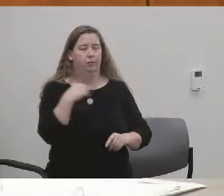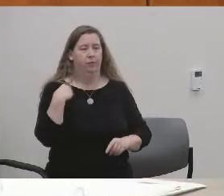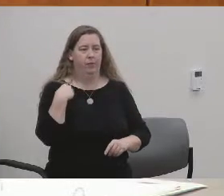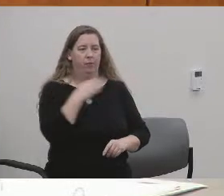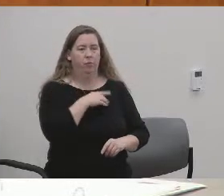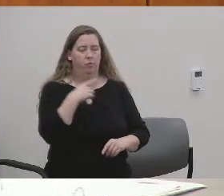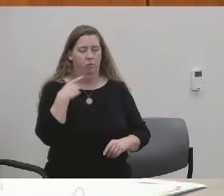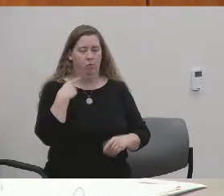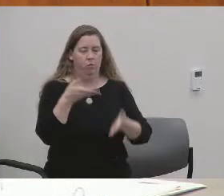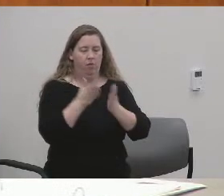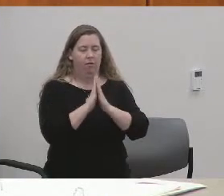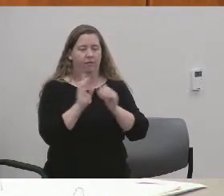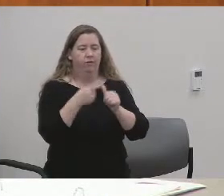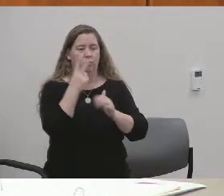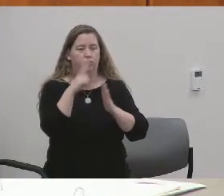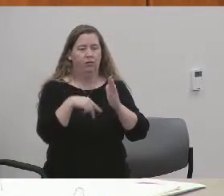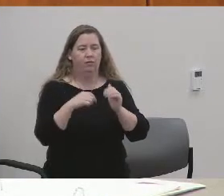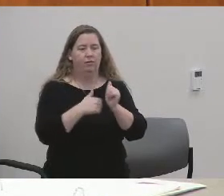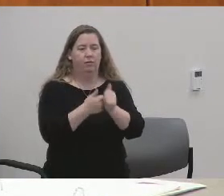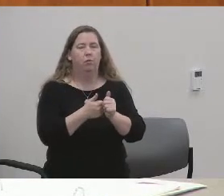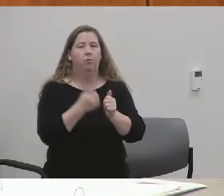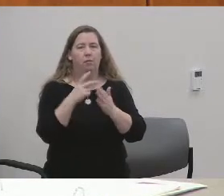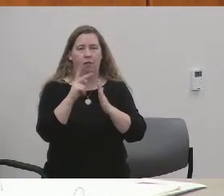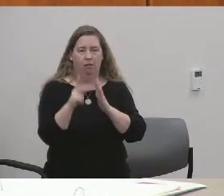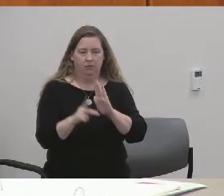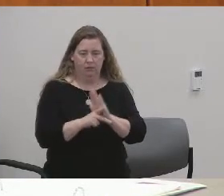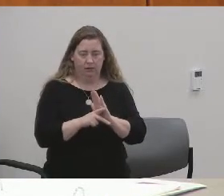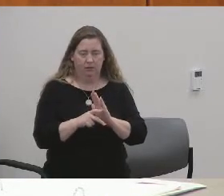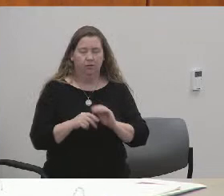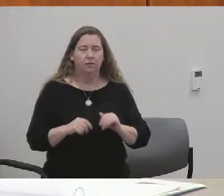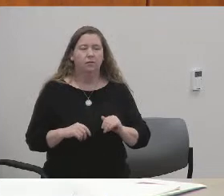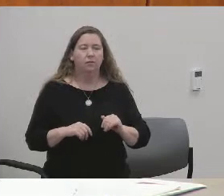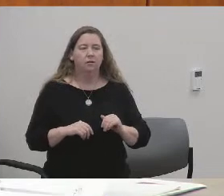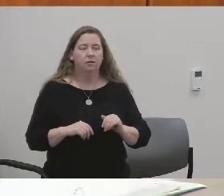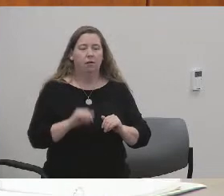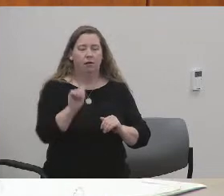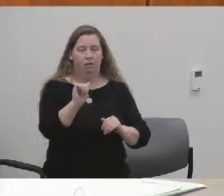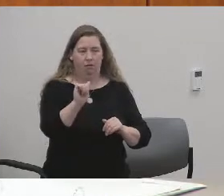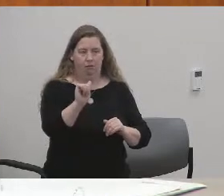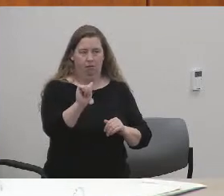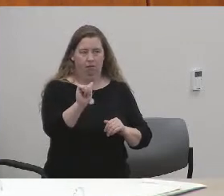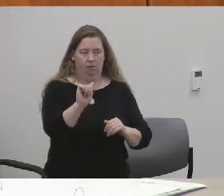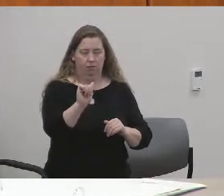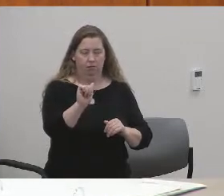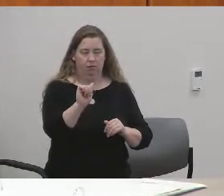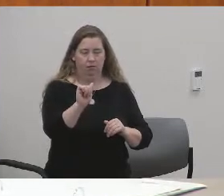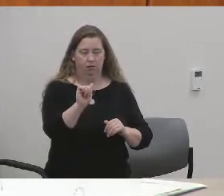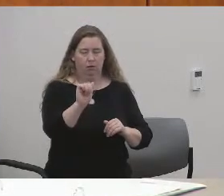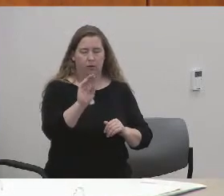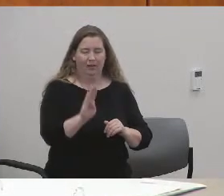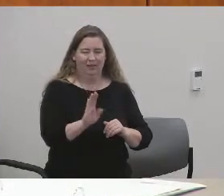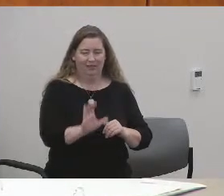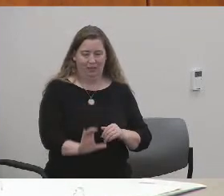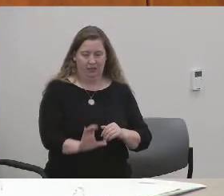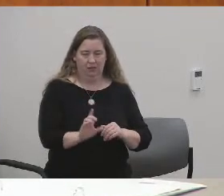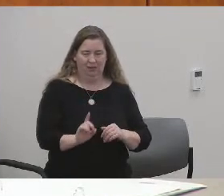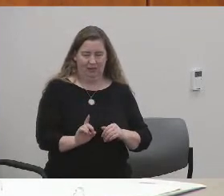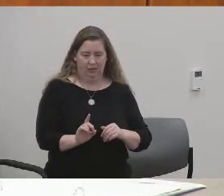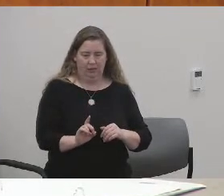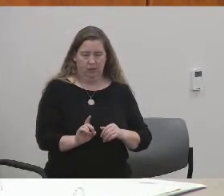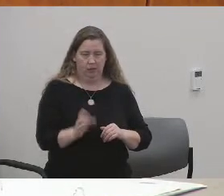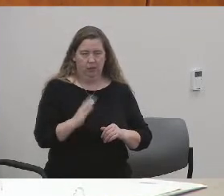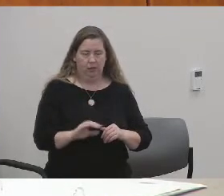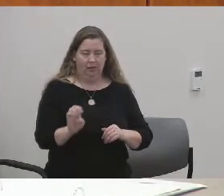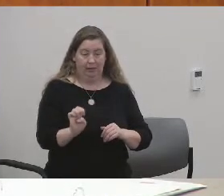for the first reading of the following policies, A, B, C, D, and